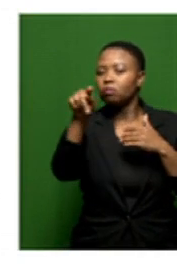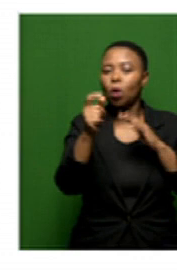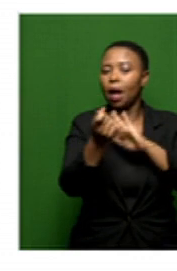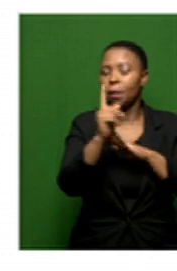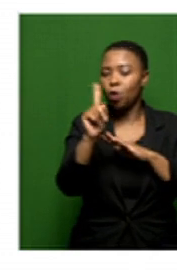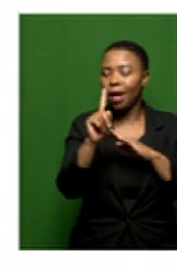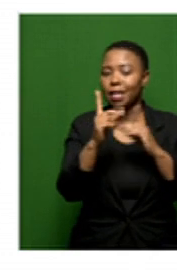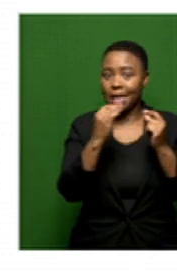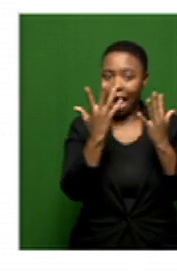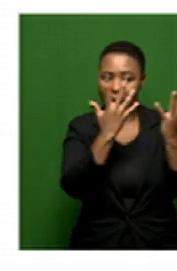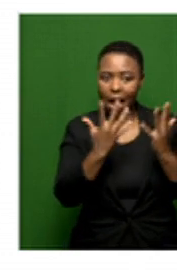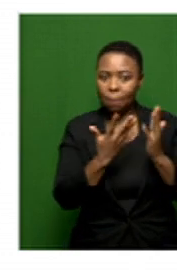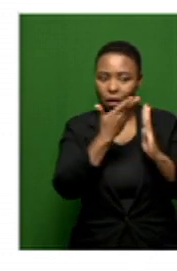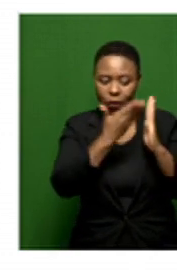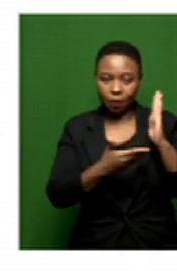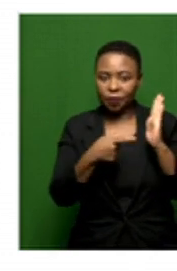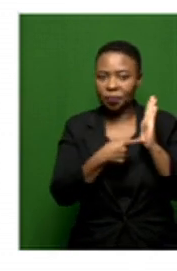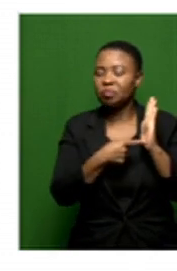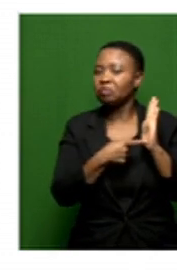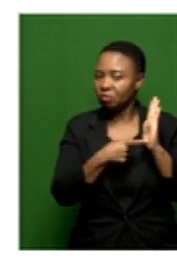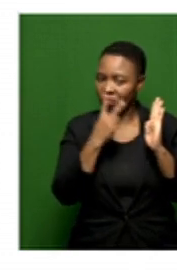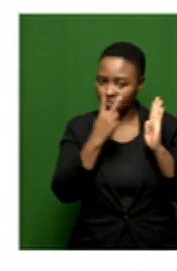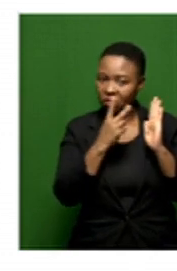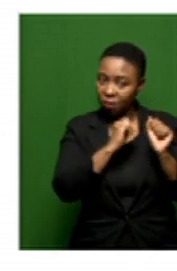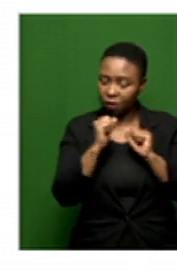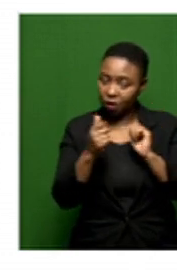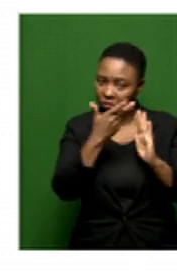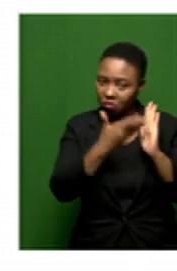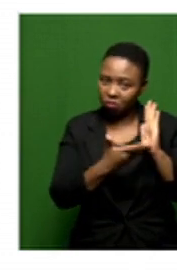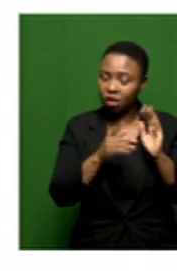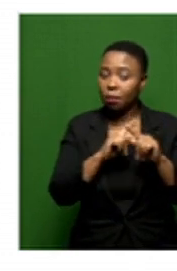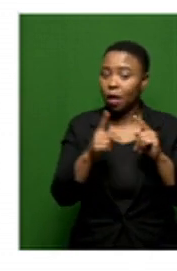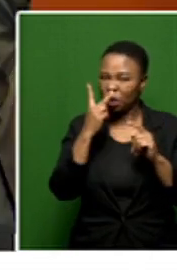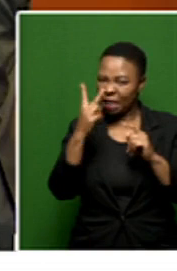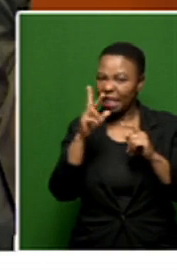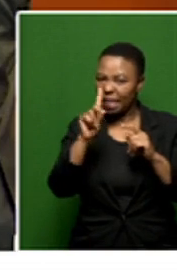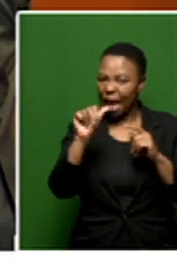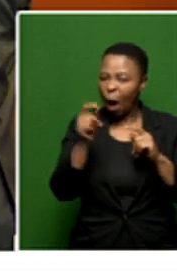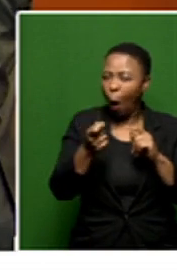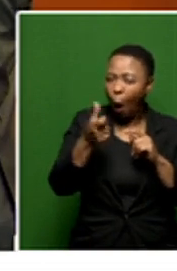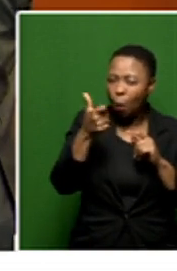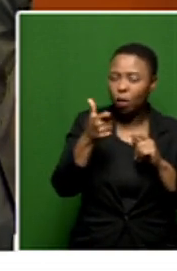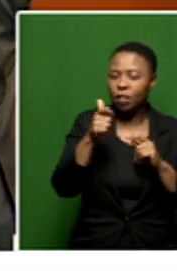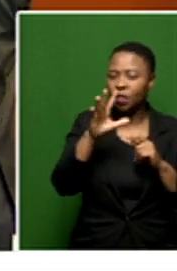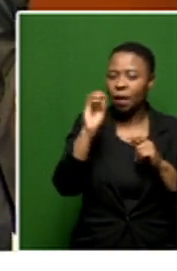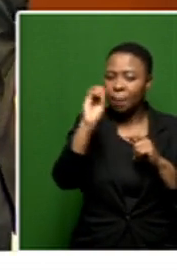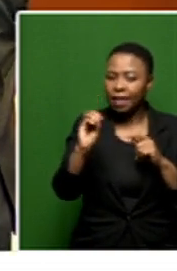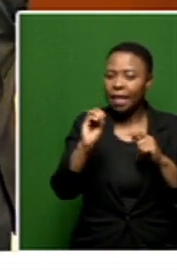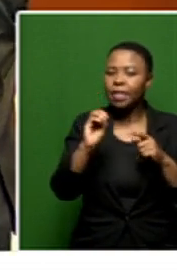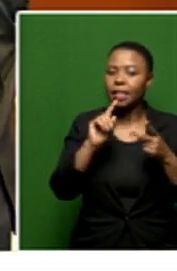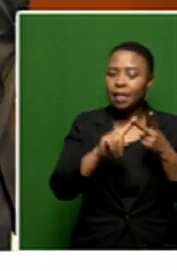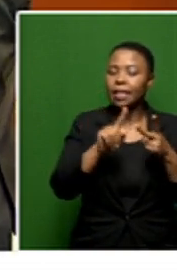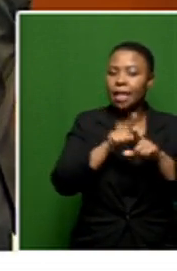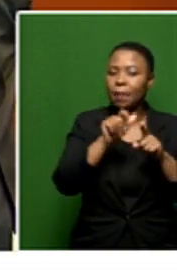these figures that we see here remain to be seen, obviously. But as we see, the DA is almost at that 50%, and the ANC is almost at the